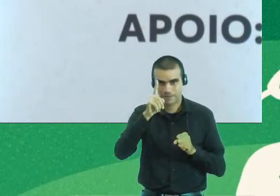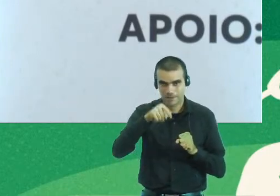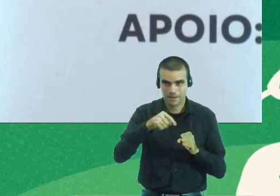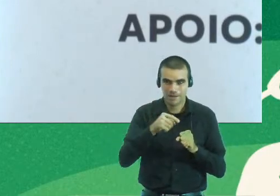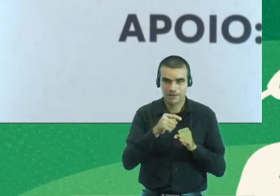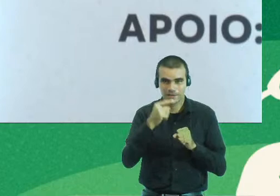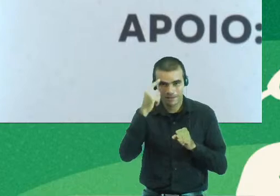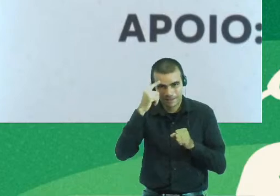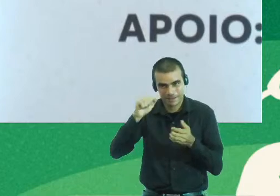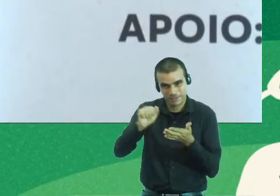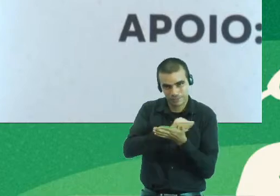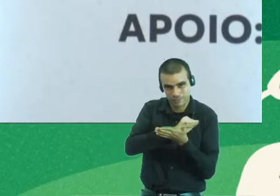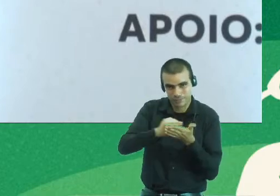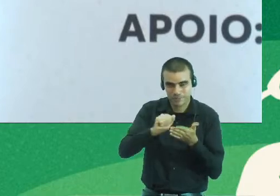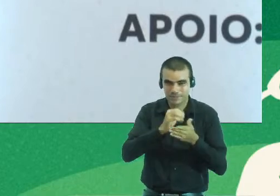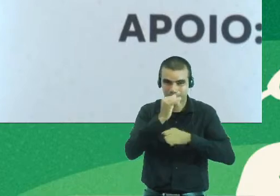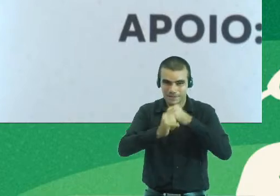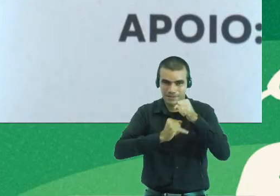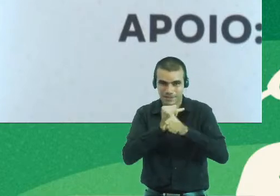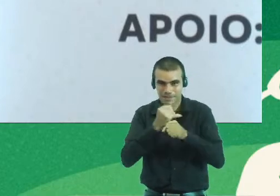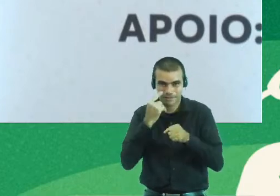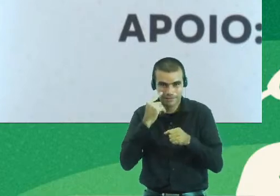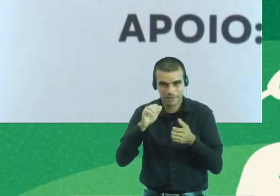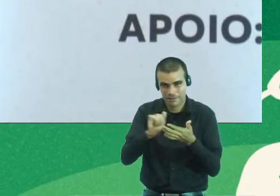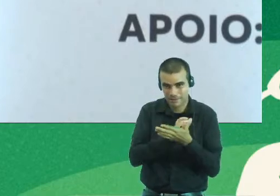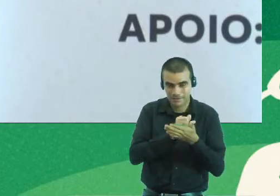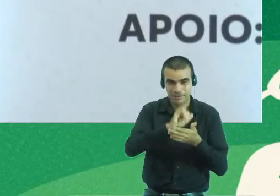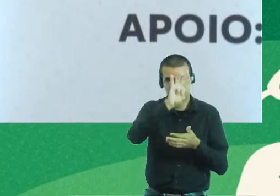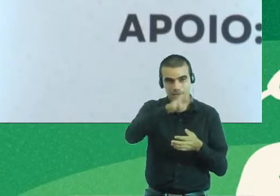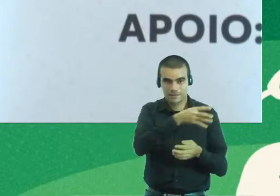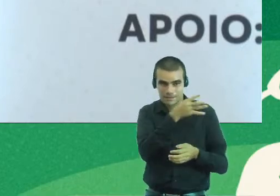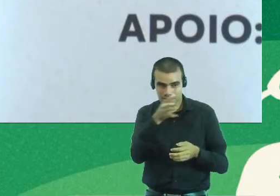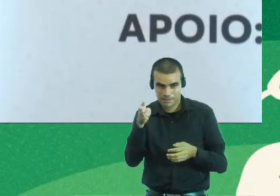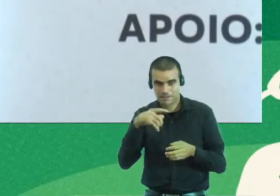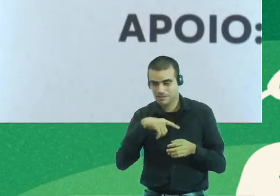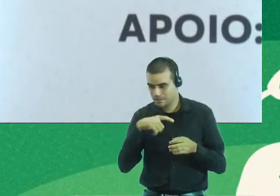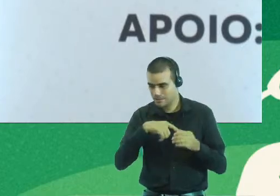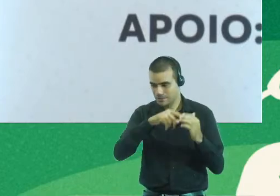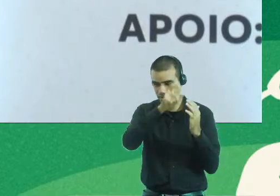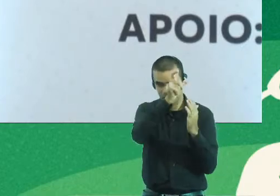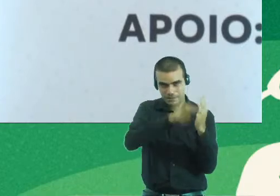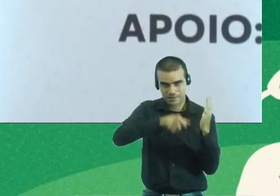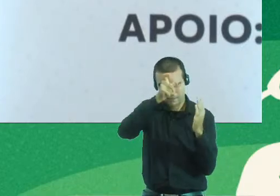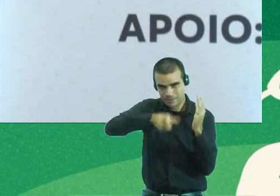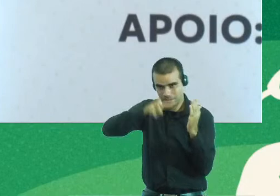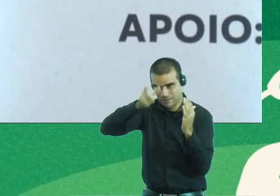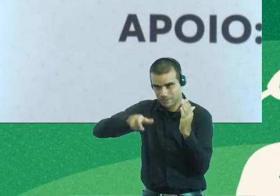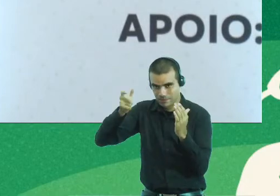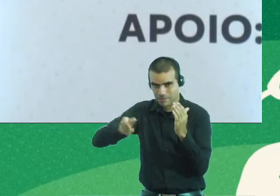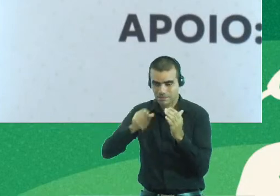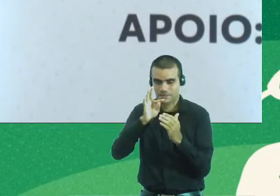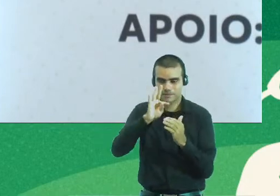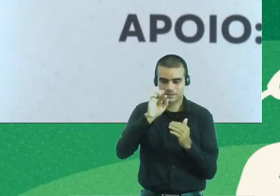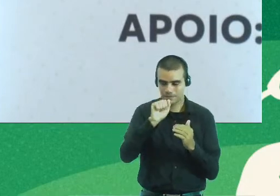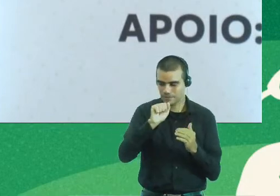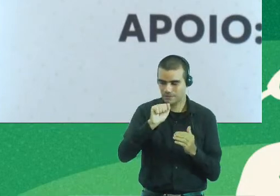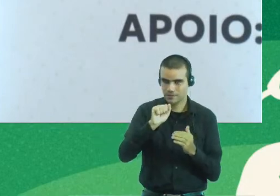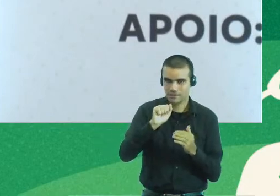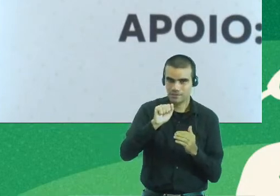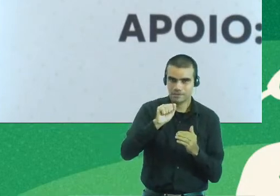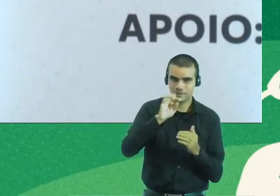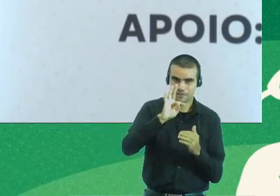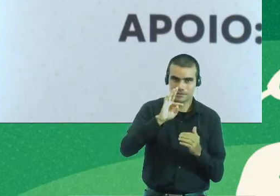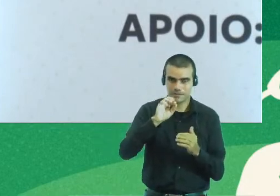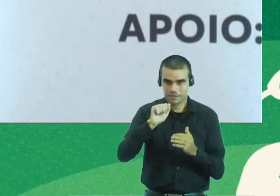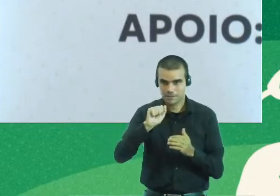that there's a table. So each of these columns is a TD tag. So if I can see